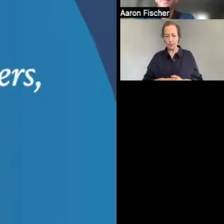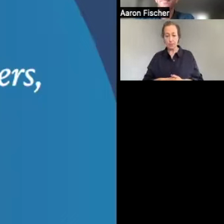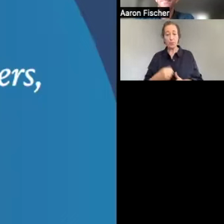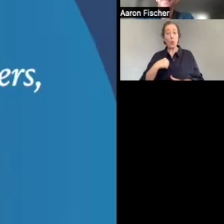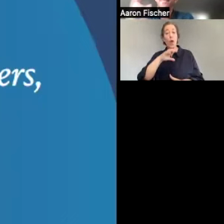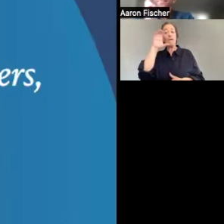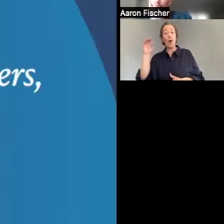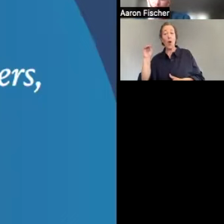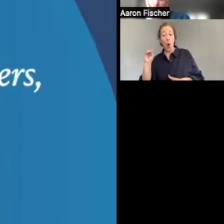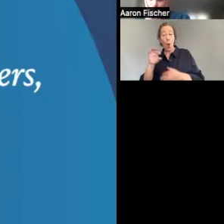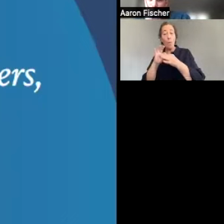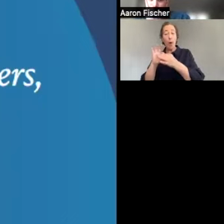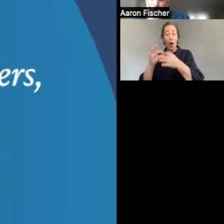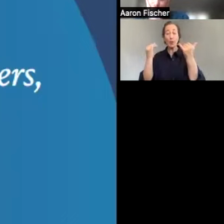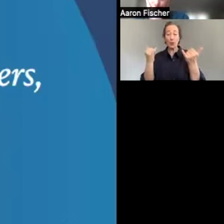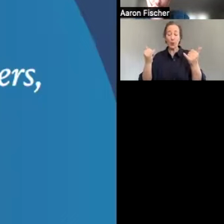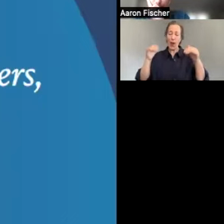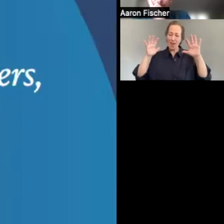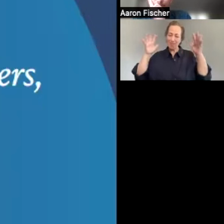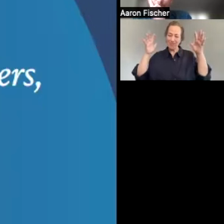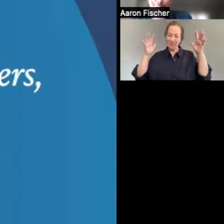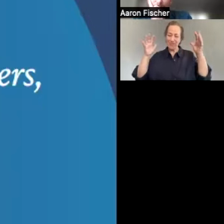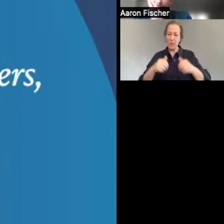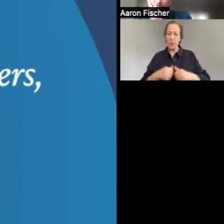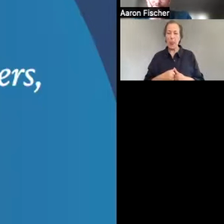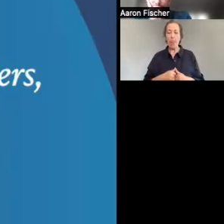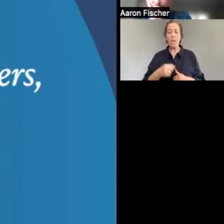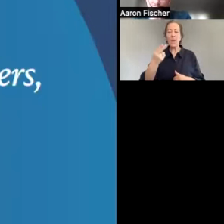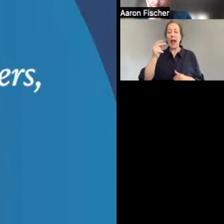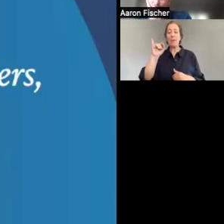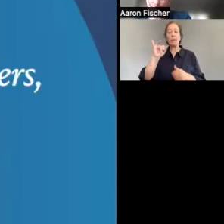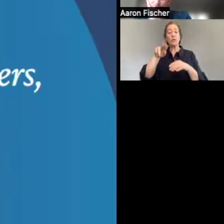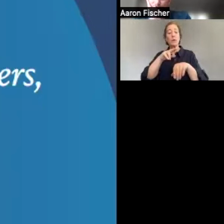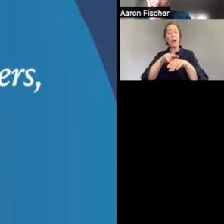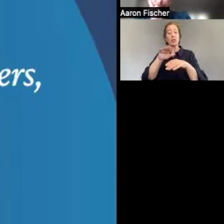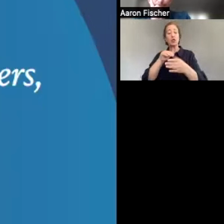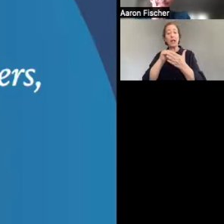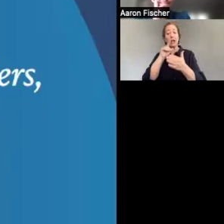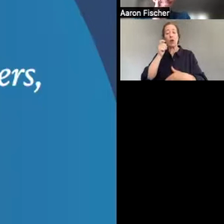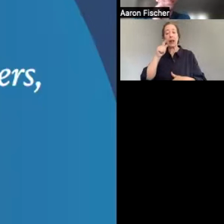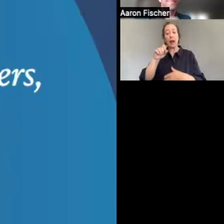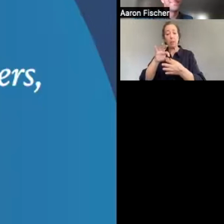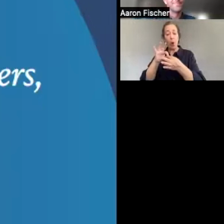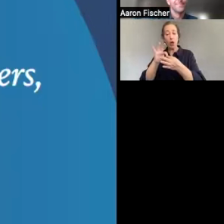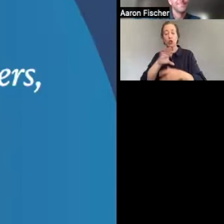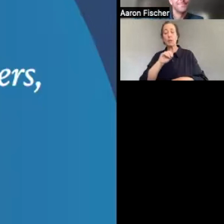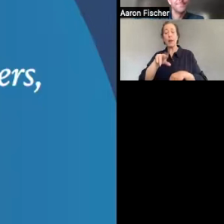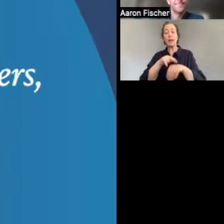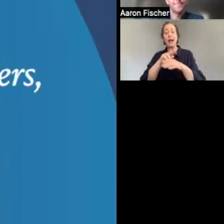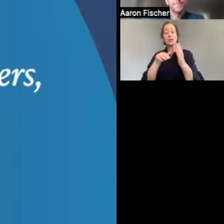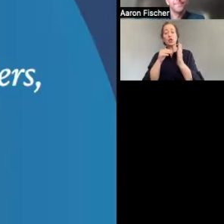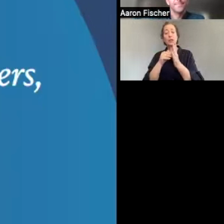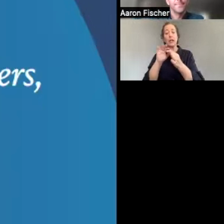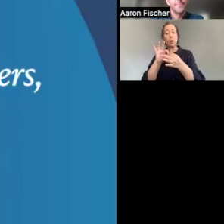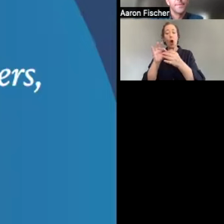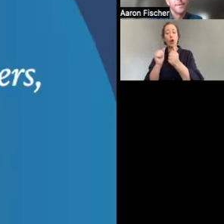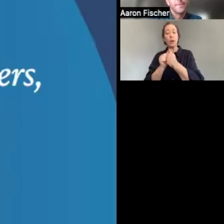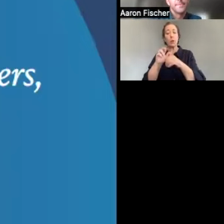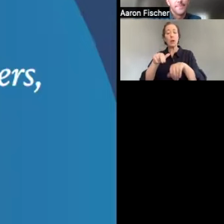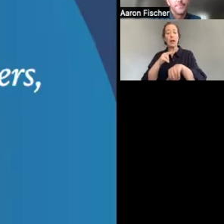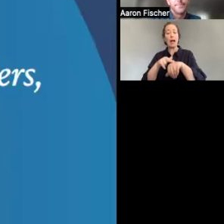in this webinar series. So I'm Bethany Hamilton from the National Center for Medical Legal Partnership. And the National Center is partnering with Health